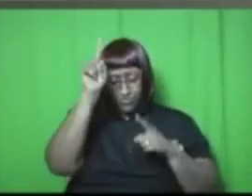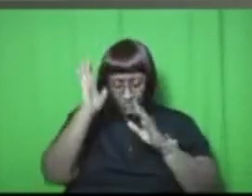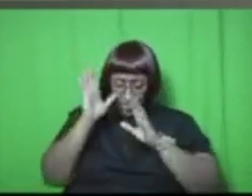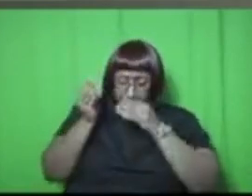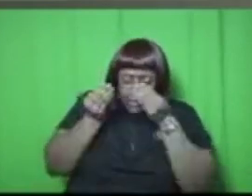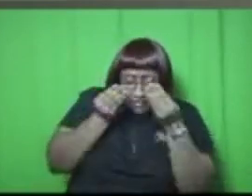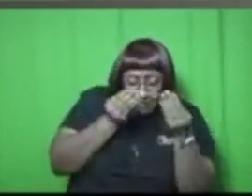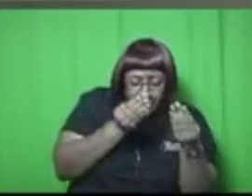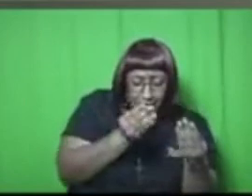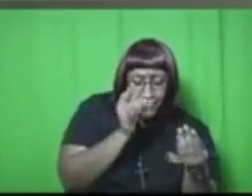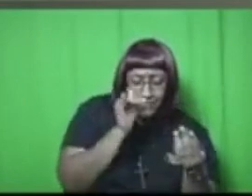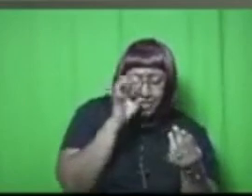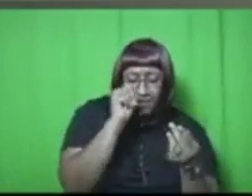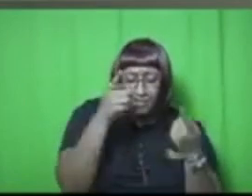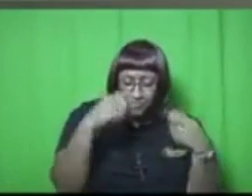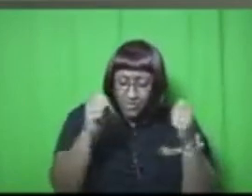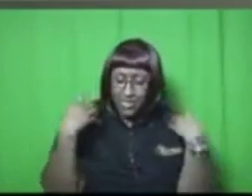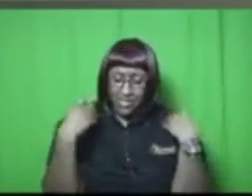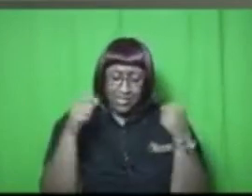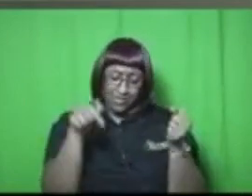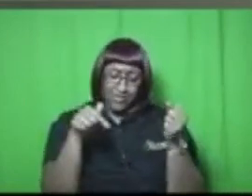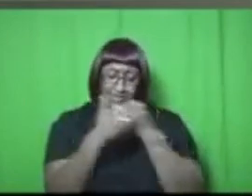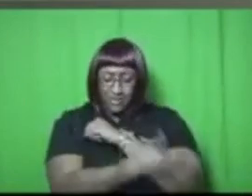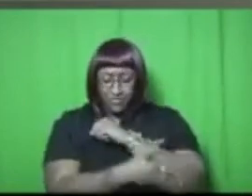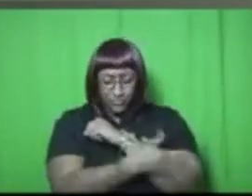them as they try to heal this country.